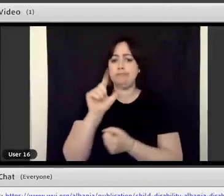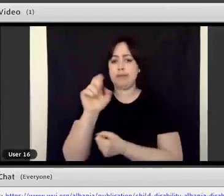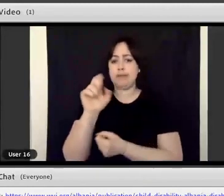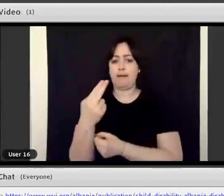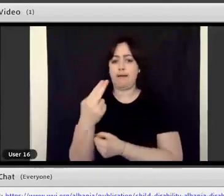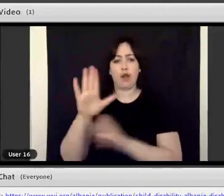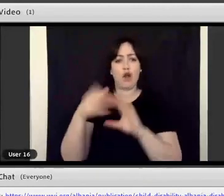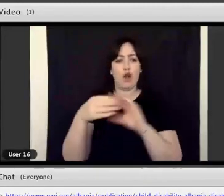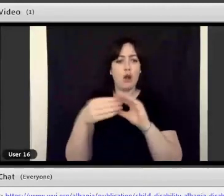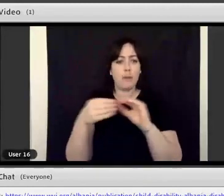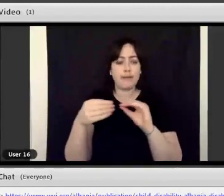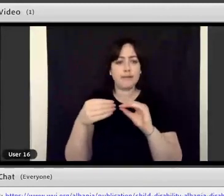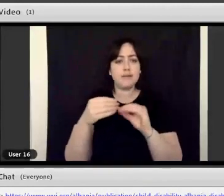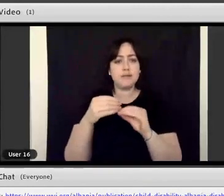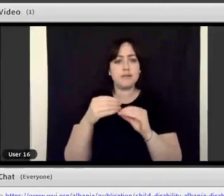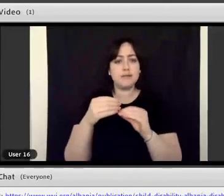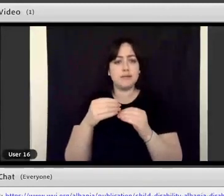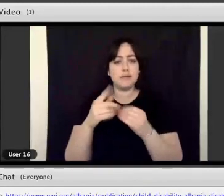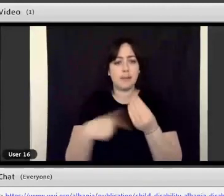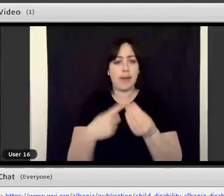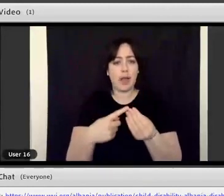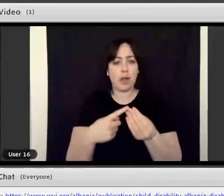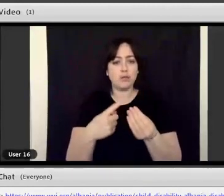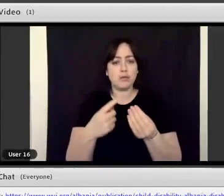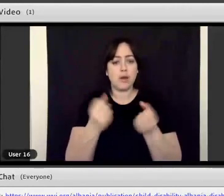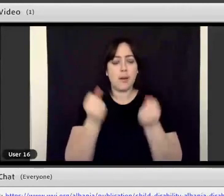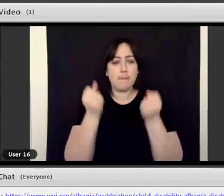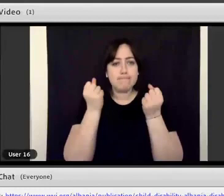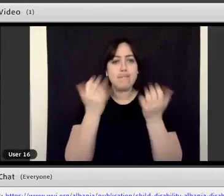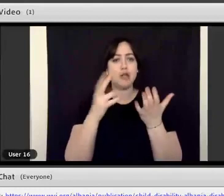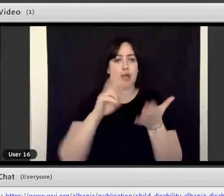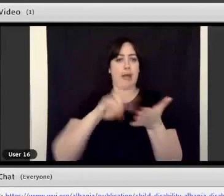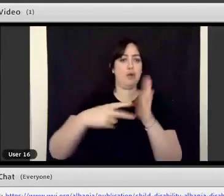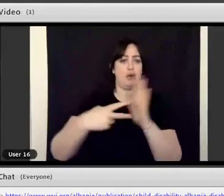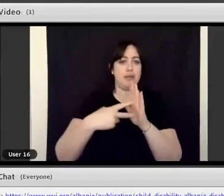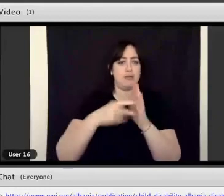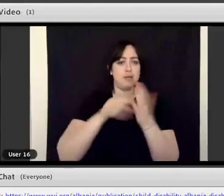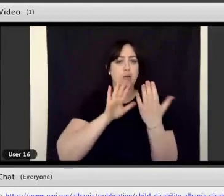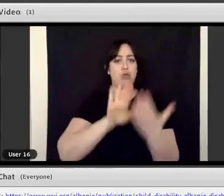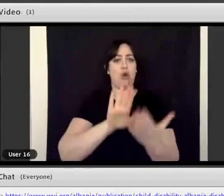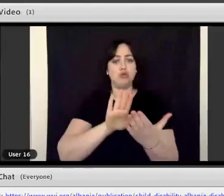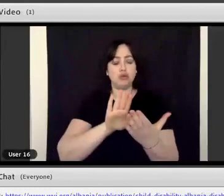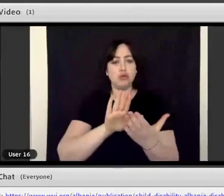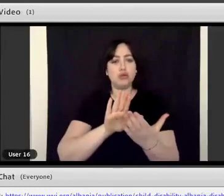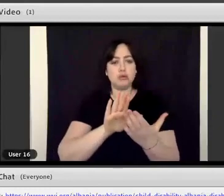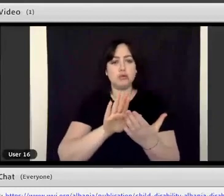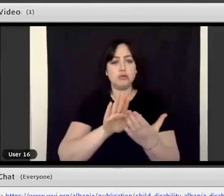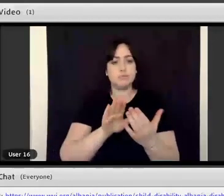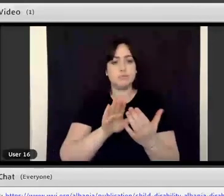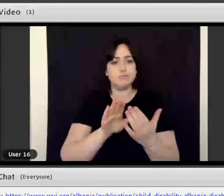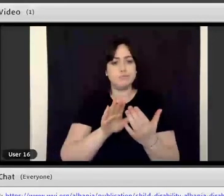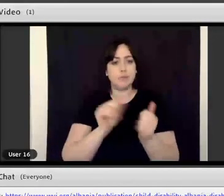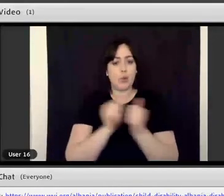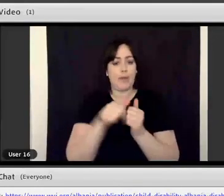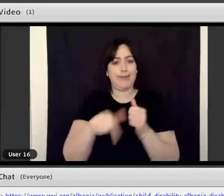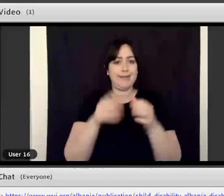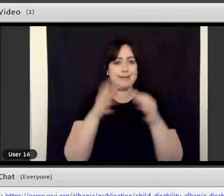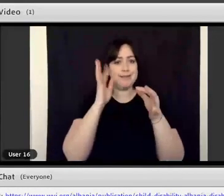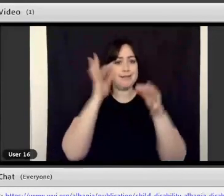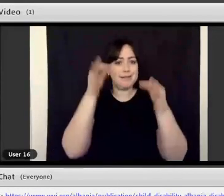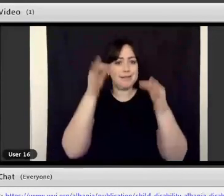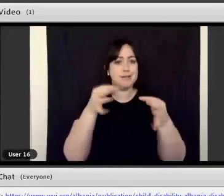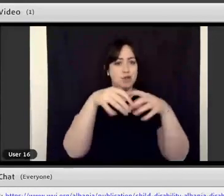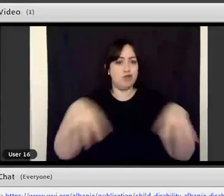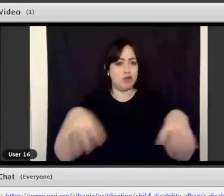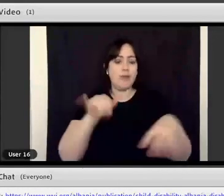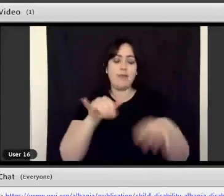about sort of a multi-purpose approach to the decision tree. I think that's important, and that kind